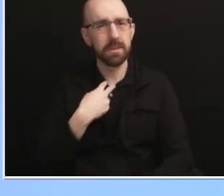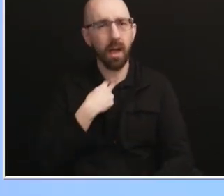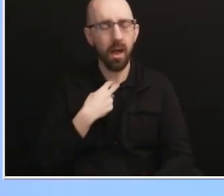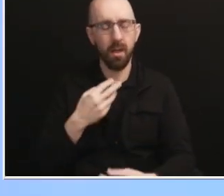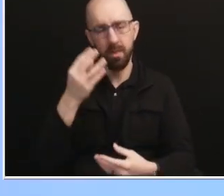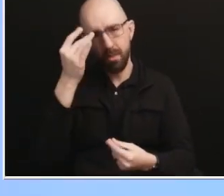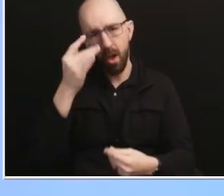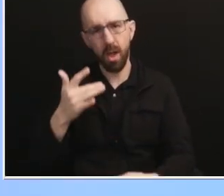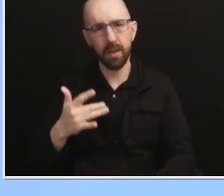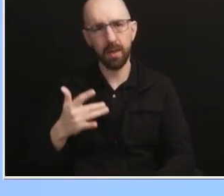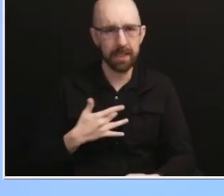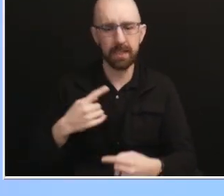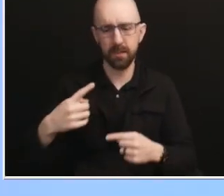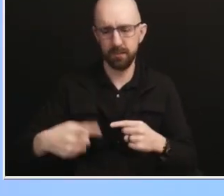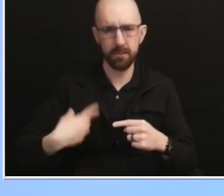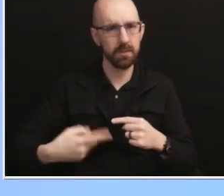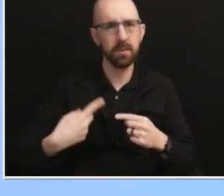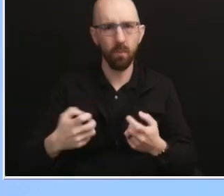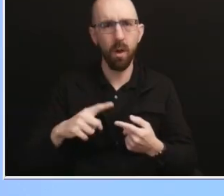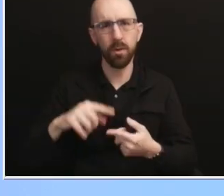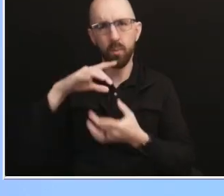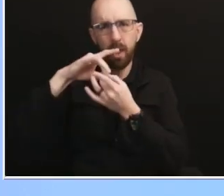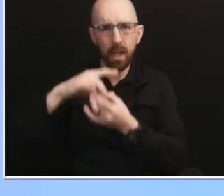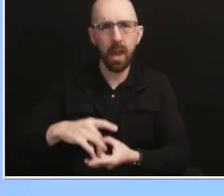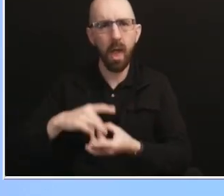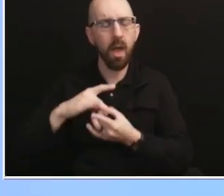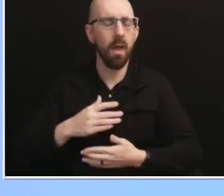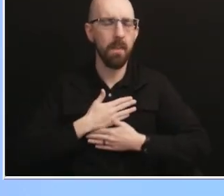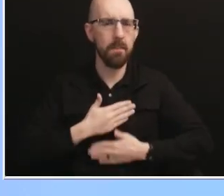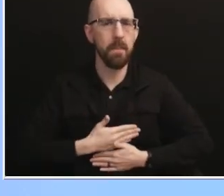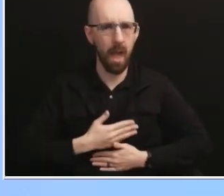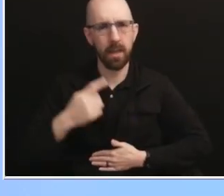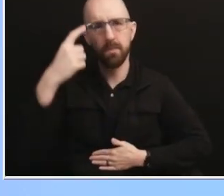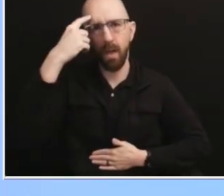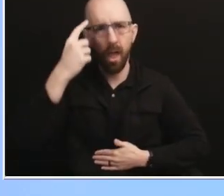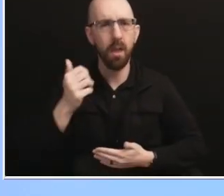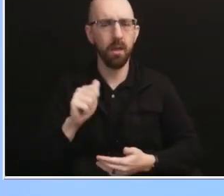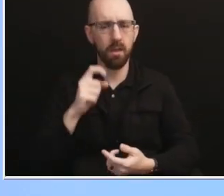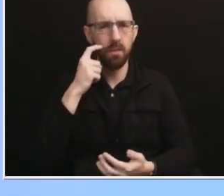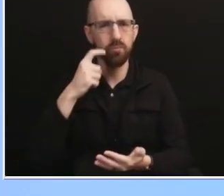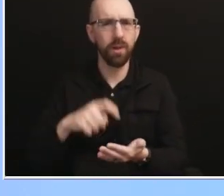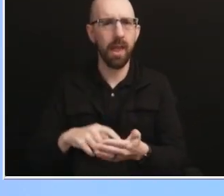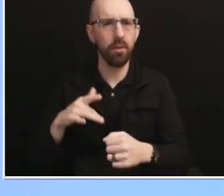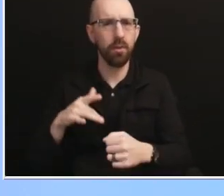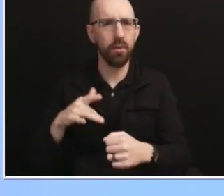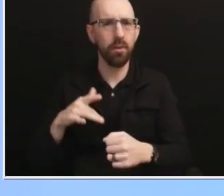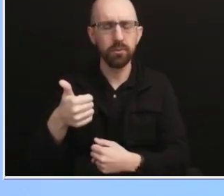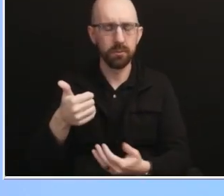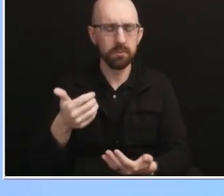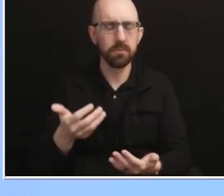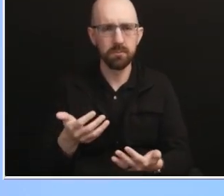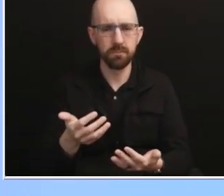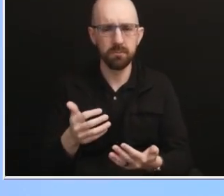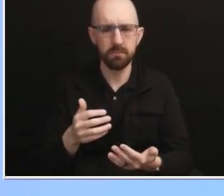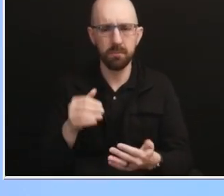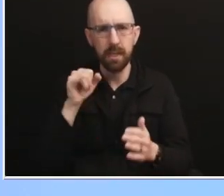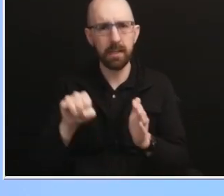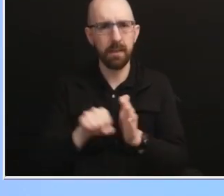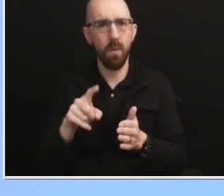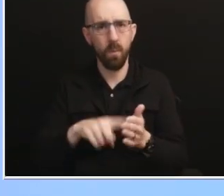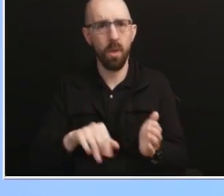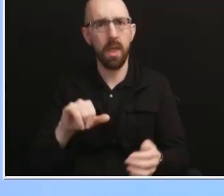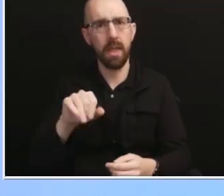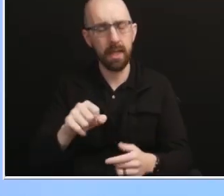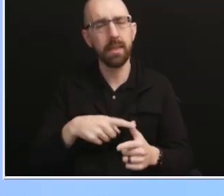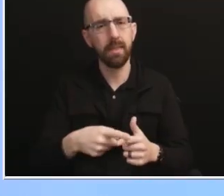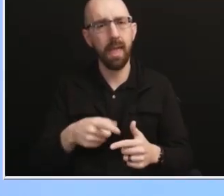and we like to sometimes connect that to our bodies so that we're able to recognize it earlier and identify it for what it is, and then take those adaptive